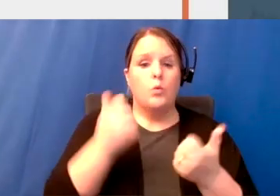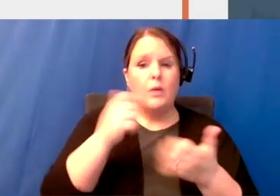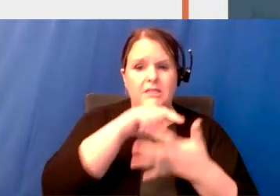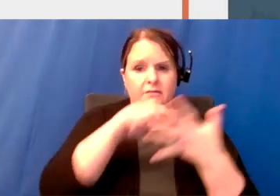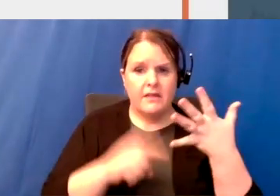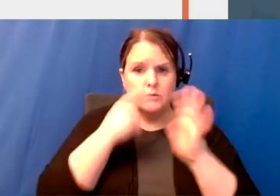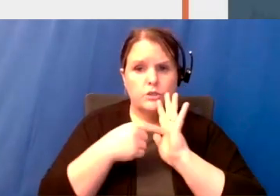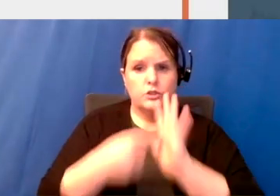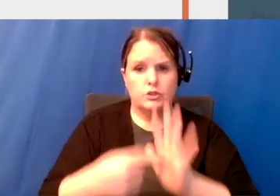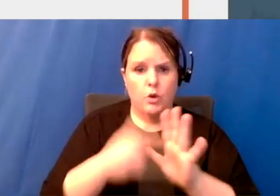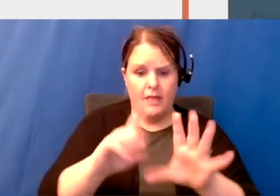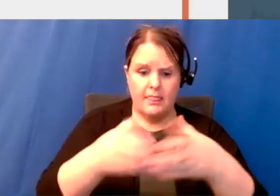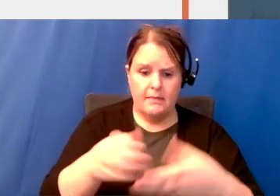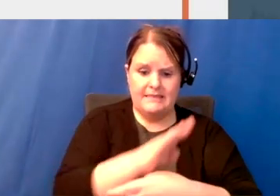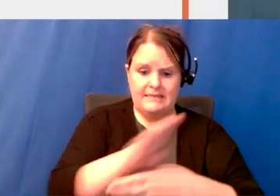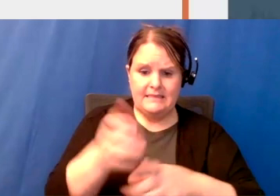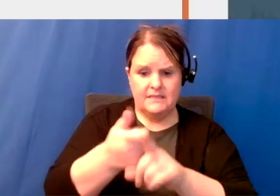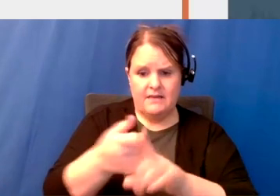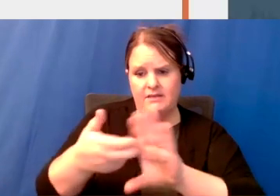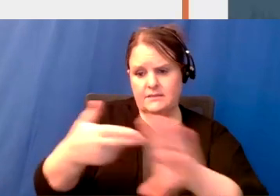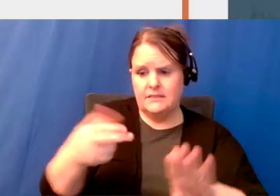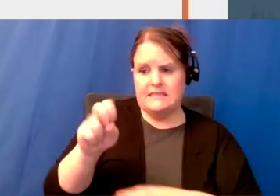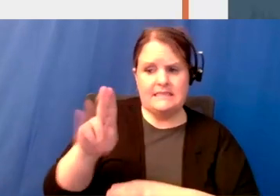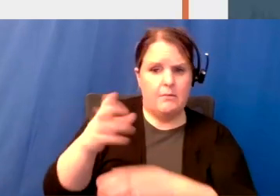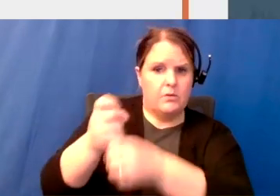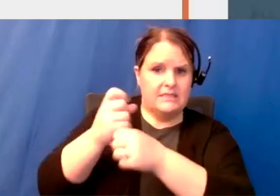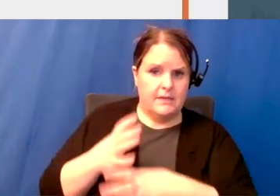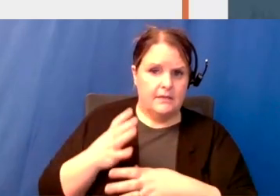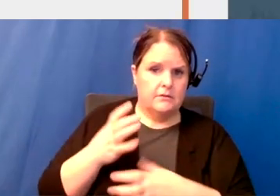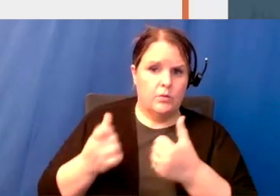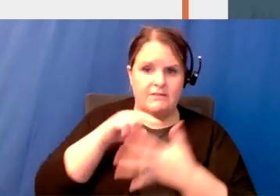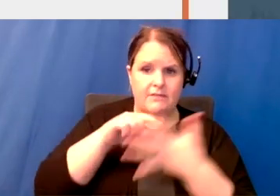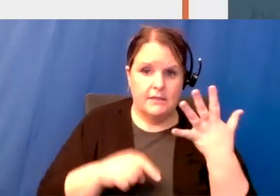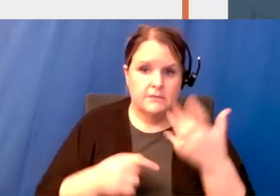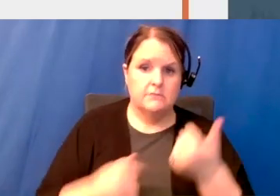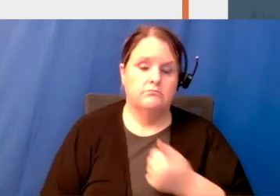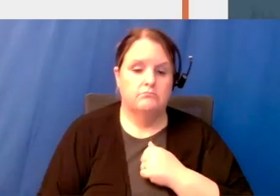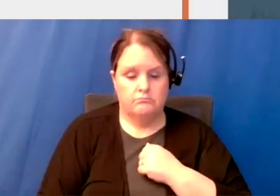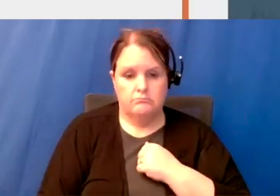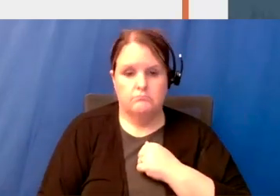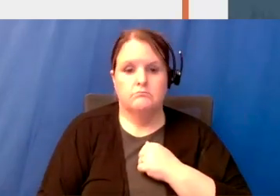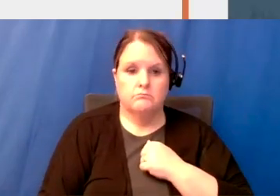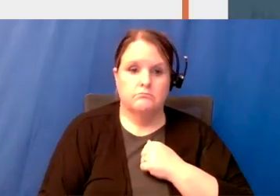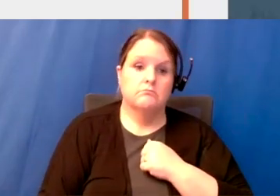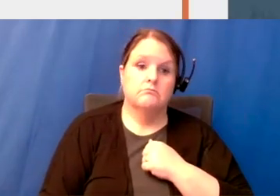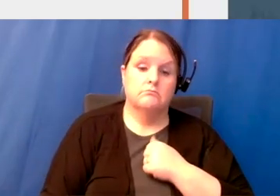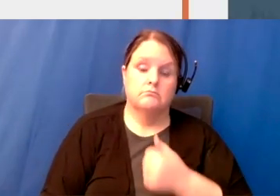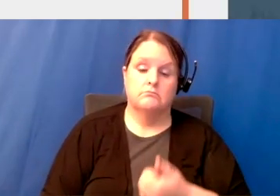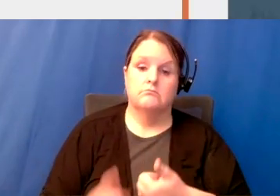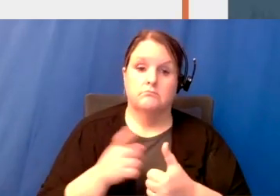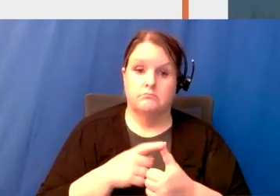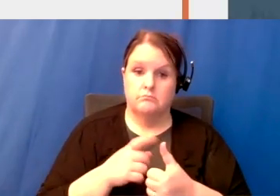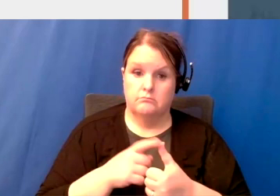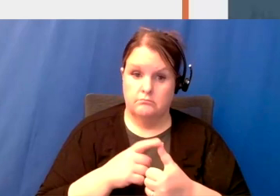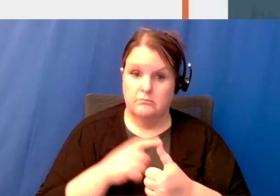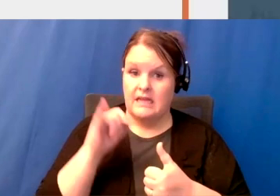a subrecipient? So not a contractor, but a subrecipient. So if the